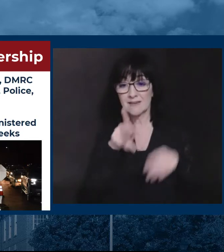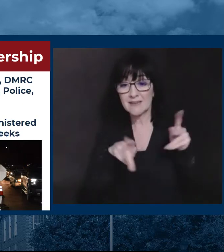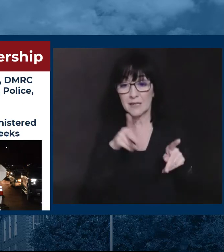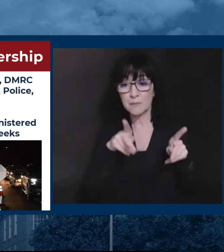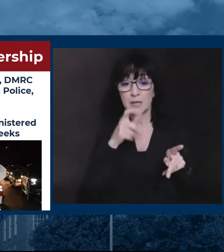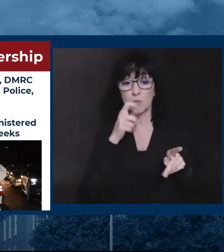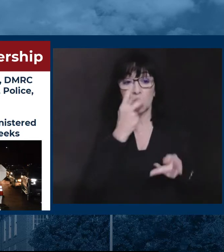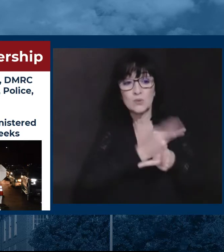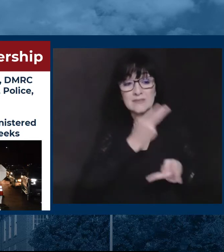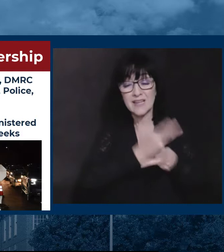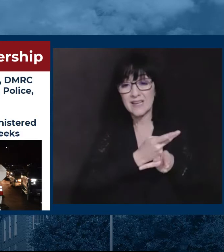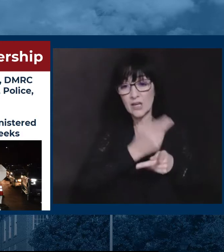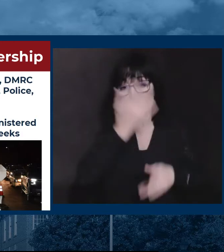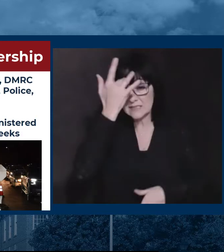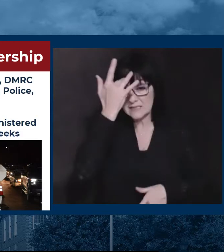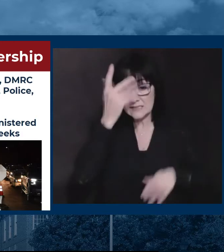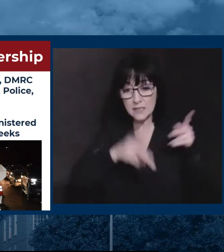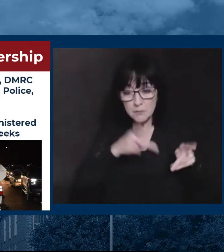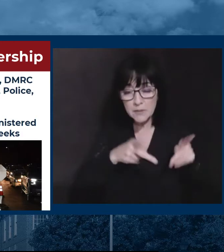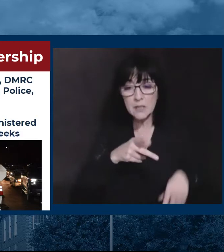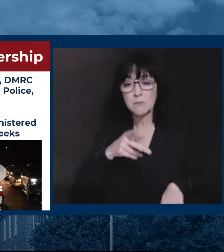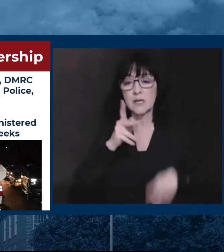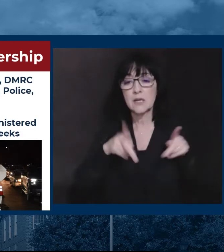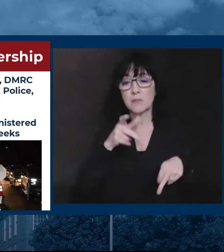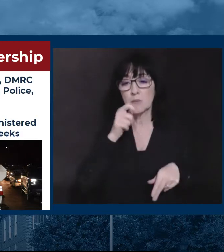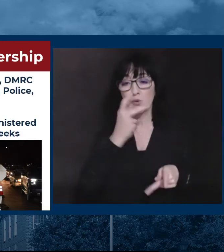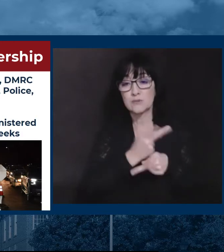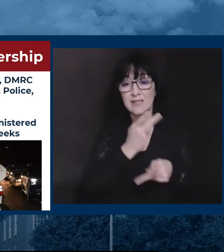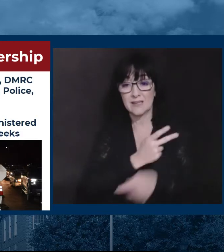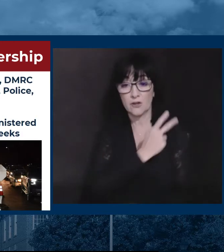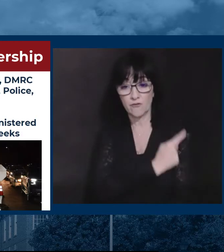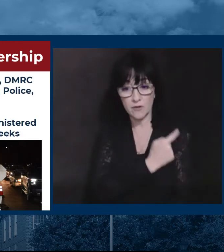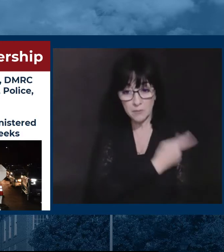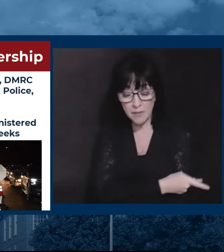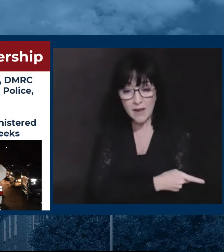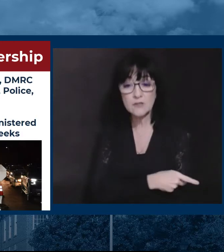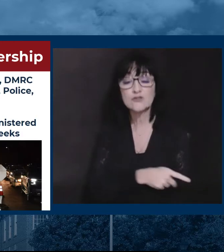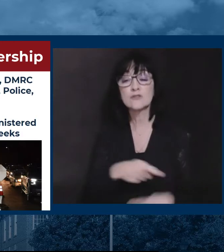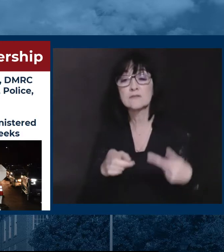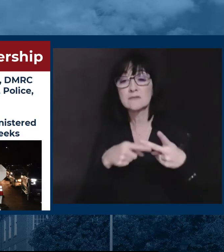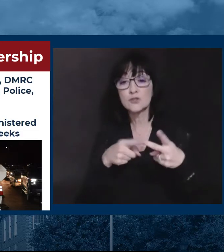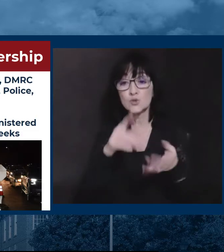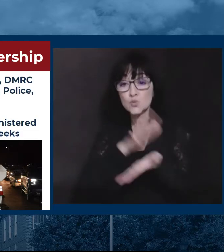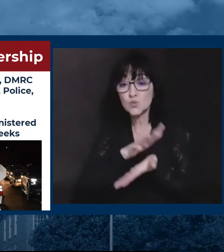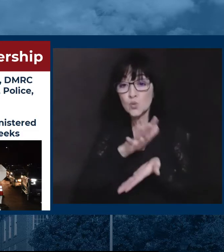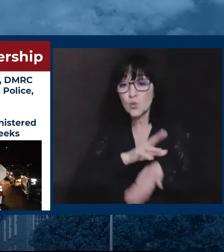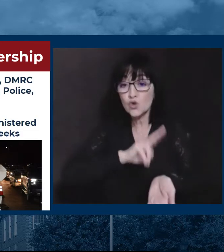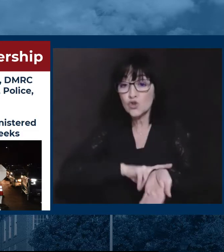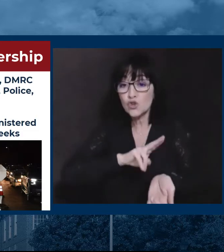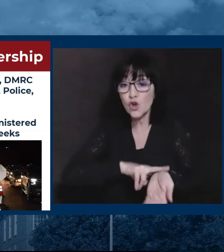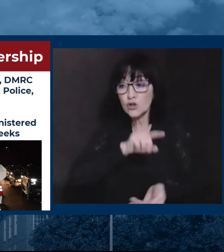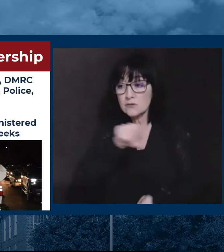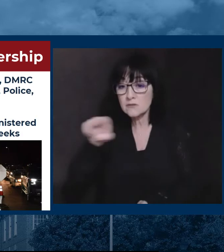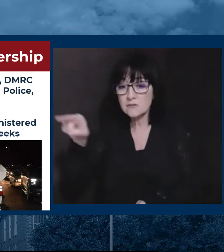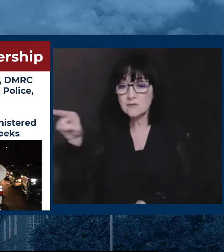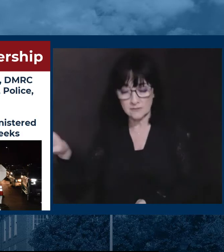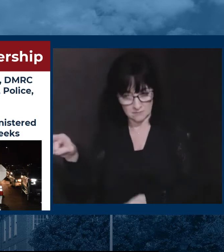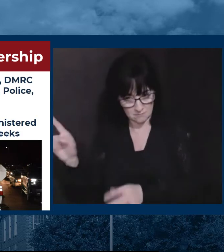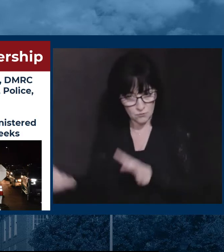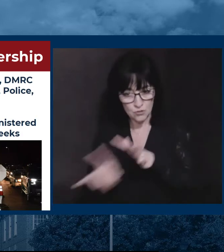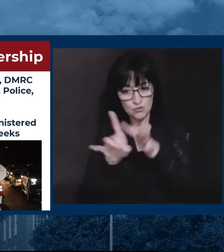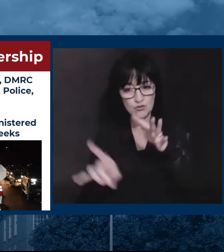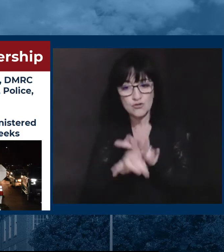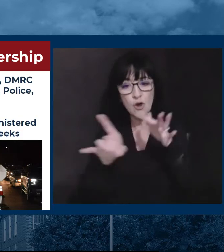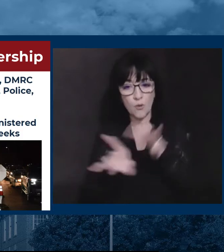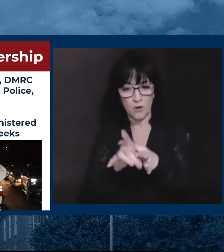well as school nurses at the site. And we really appreciate DOE's help with organizing this event. So